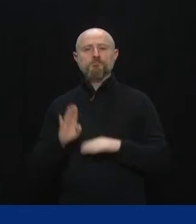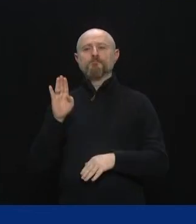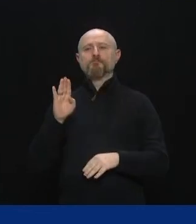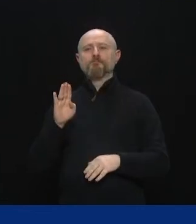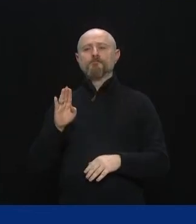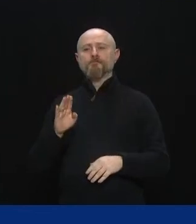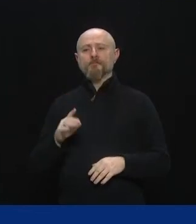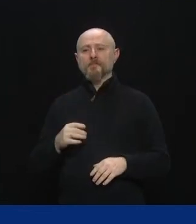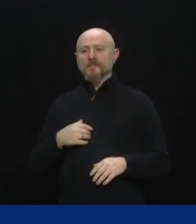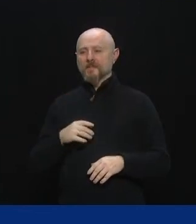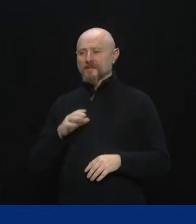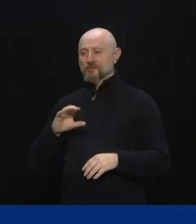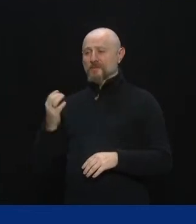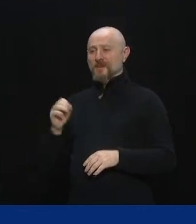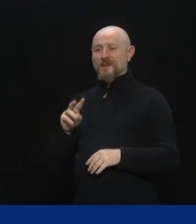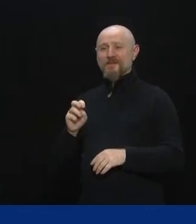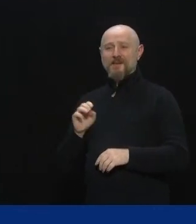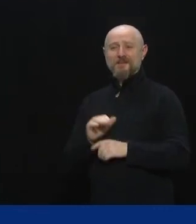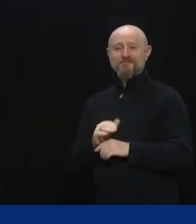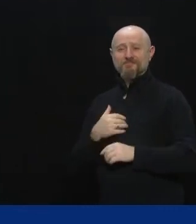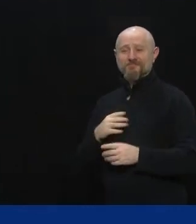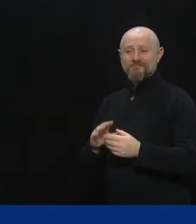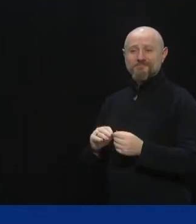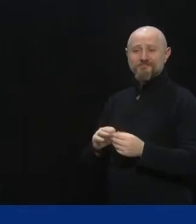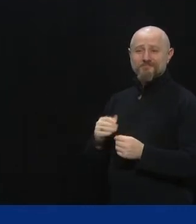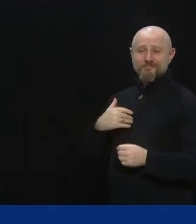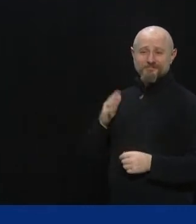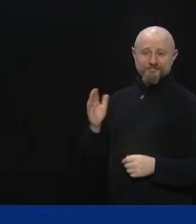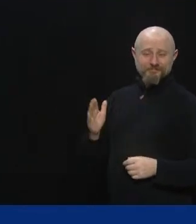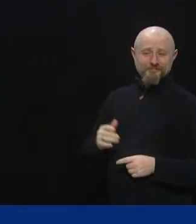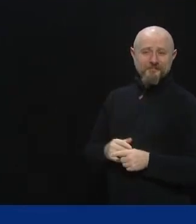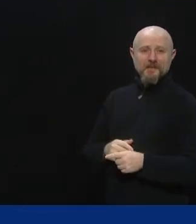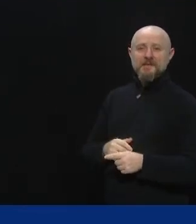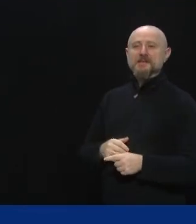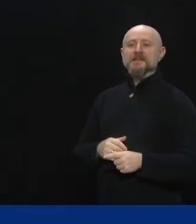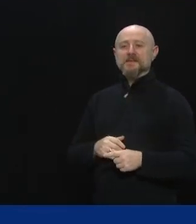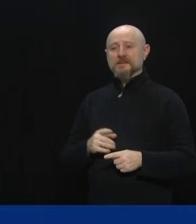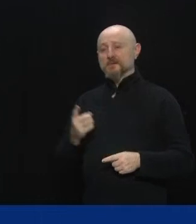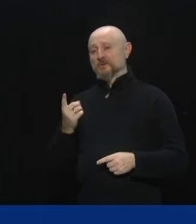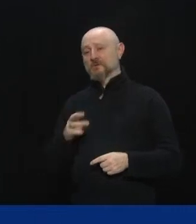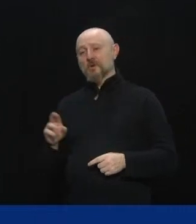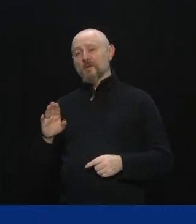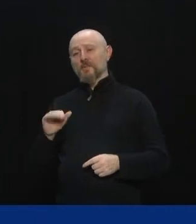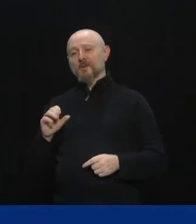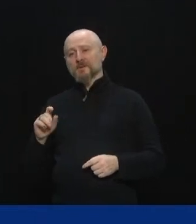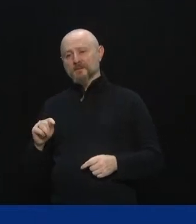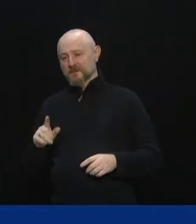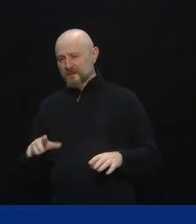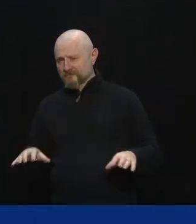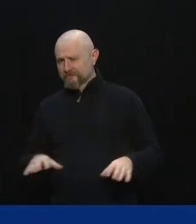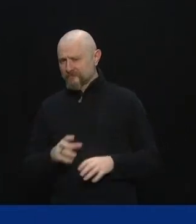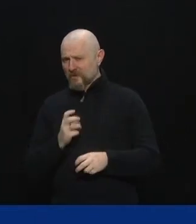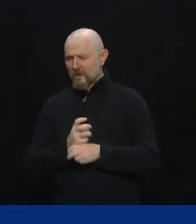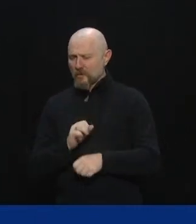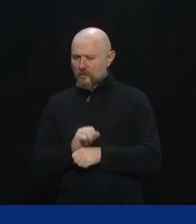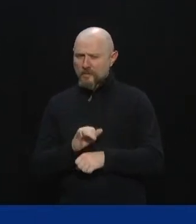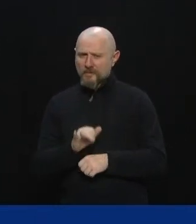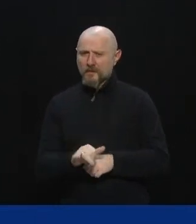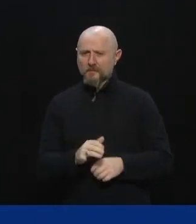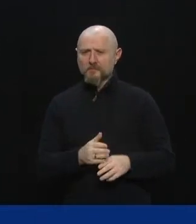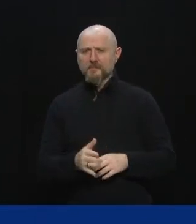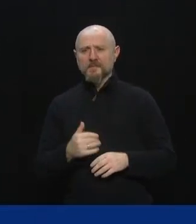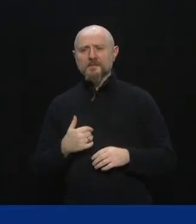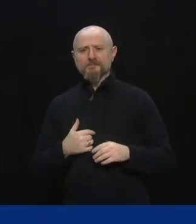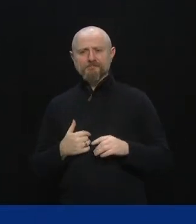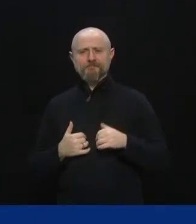a day that Dr. Bassett and her team took some strong action on this and make sure that we were keeping an eye on this. But I'd like to turn it over to her to talk